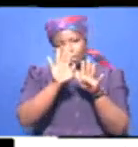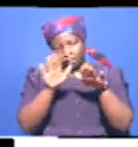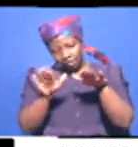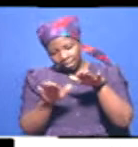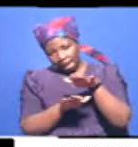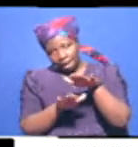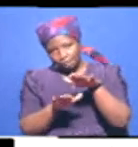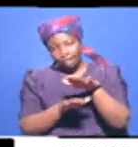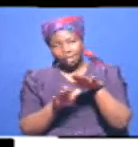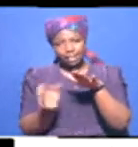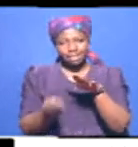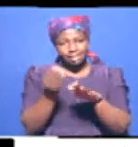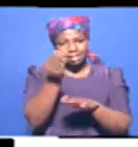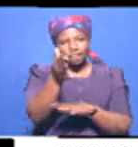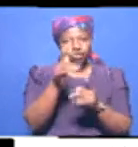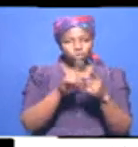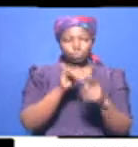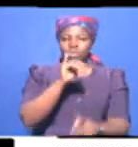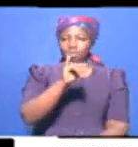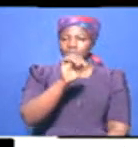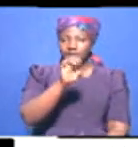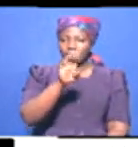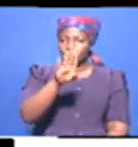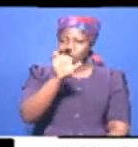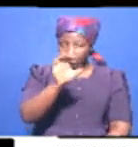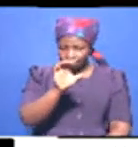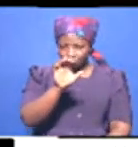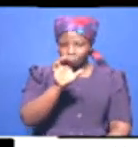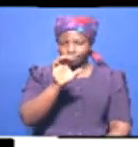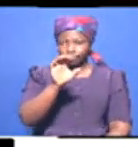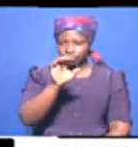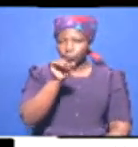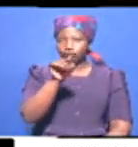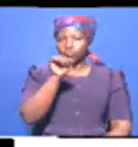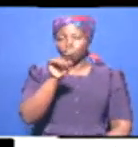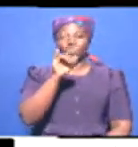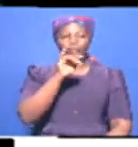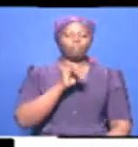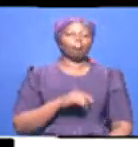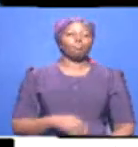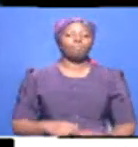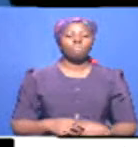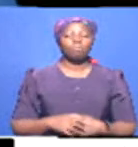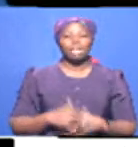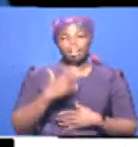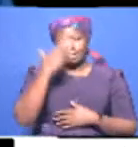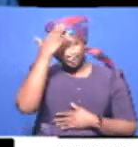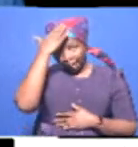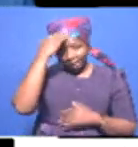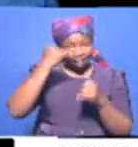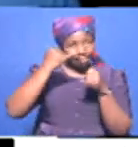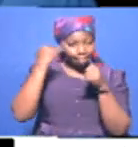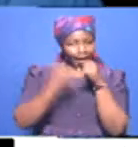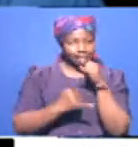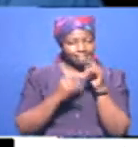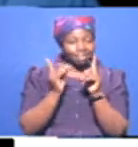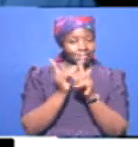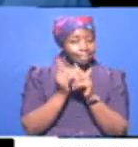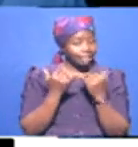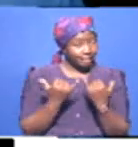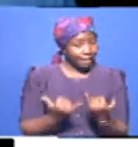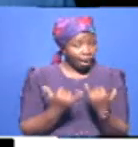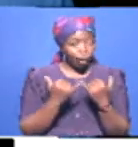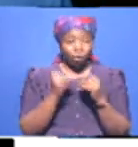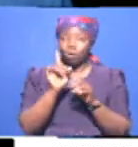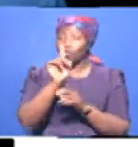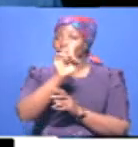to the Independent Electoral and Boundaries Commission, that is the IEBC. Monday is the deadline. The question is,